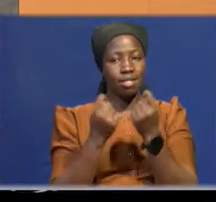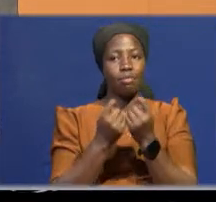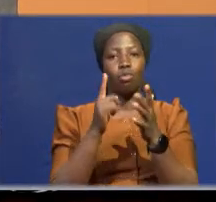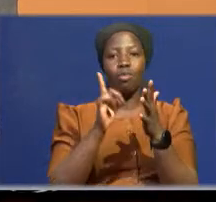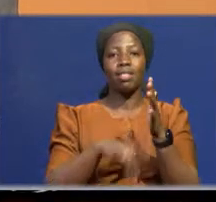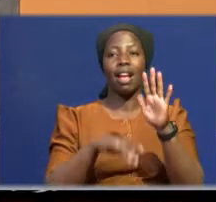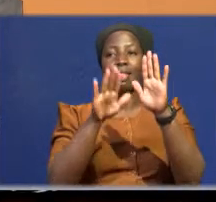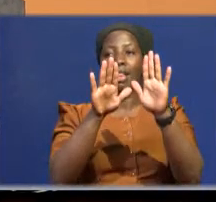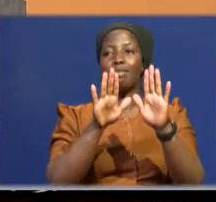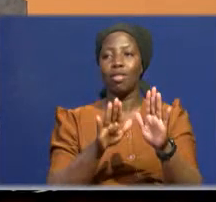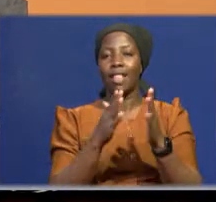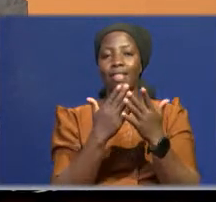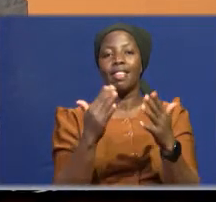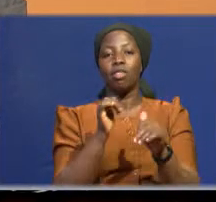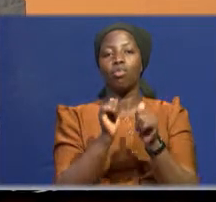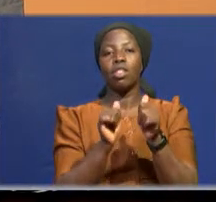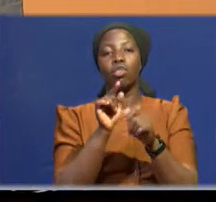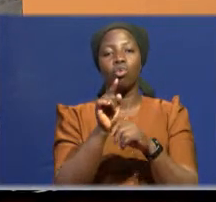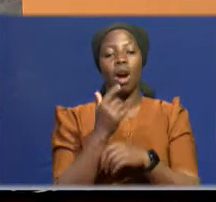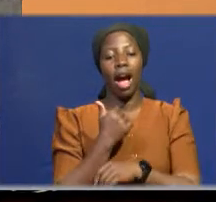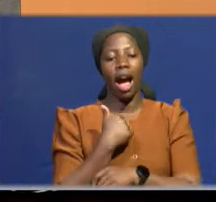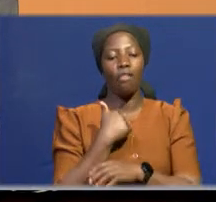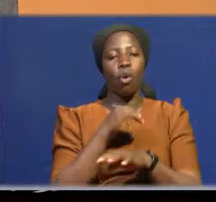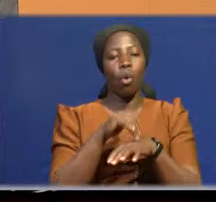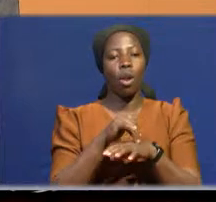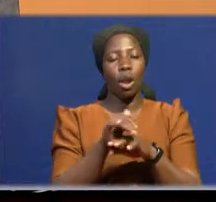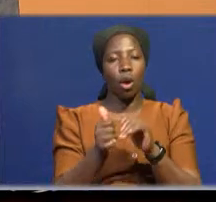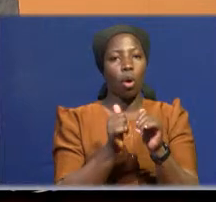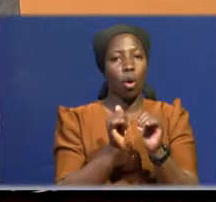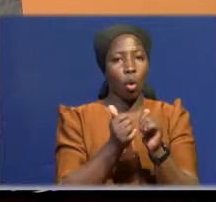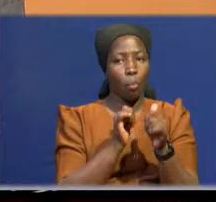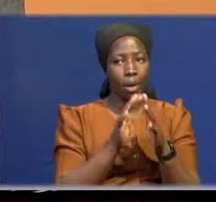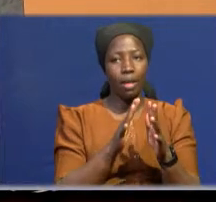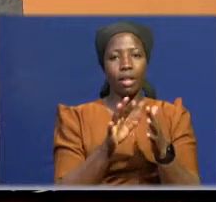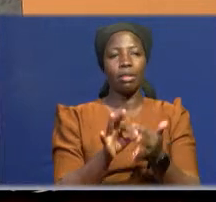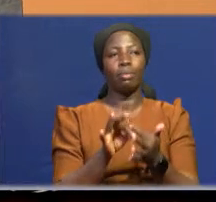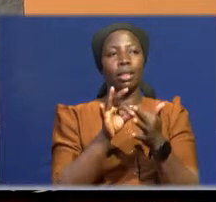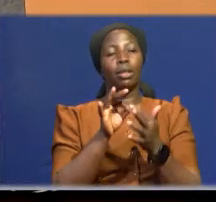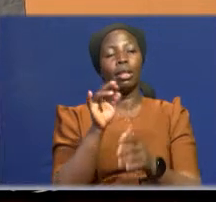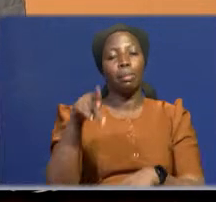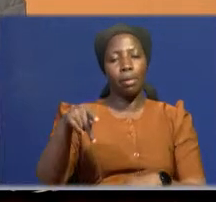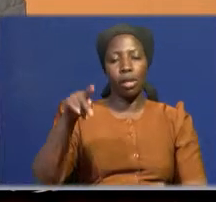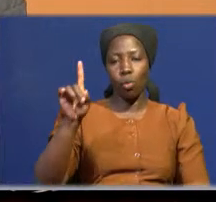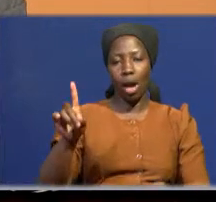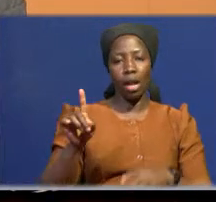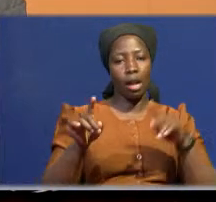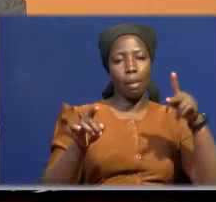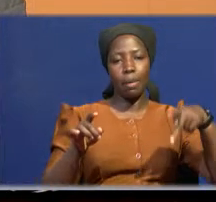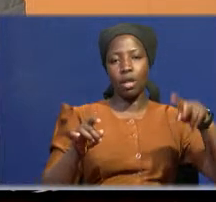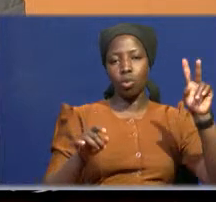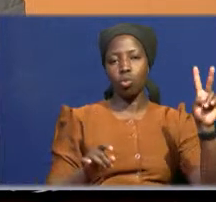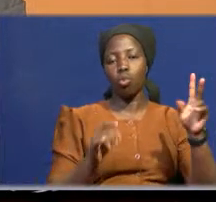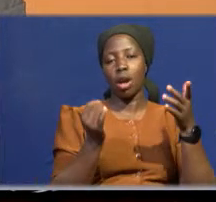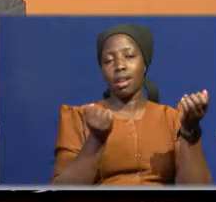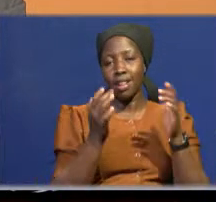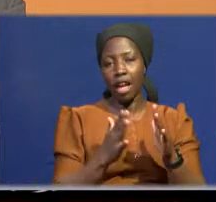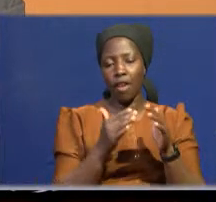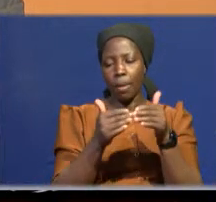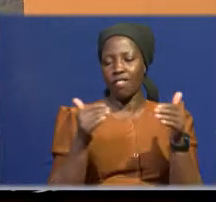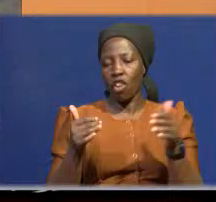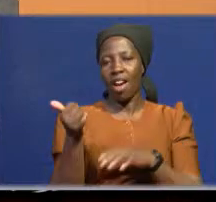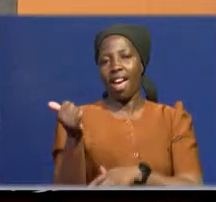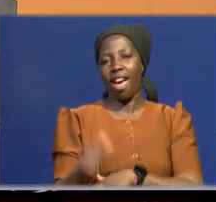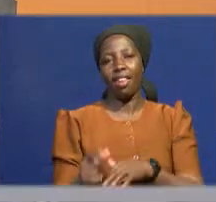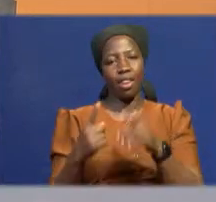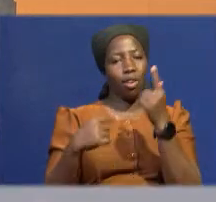that you always have around competitors, especially the P1 and P2 drivers, before every rally, that they've got to